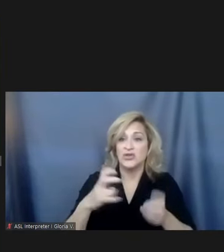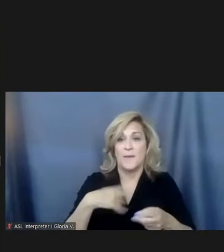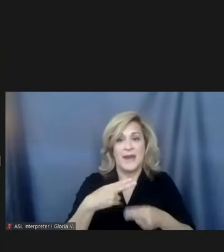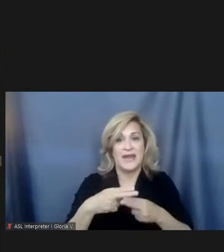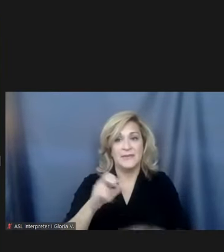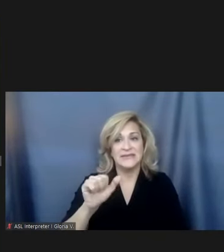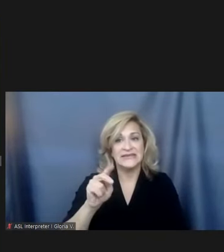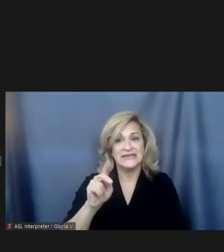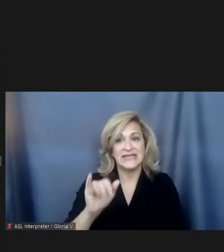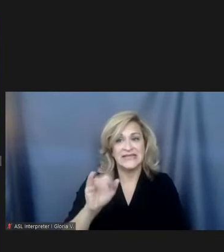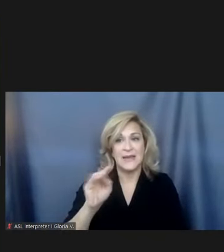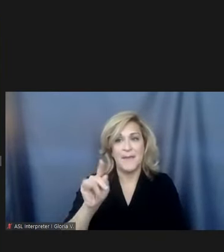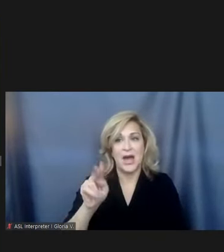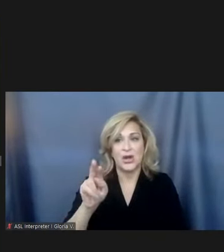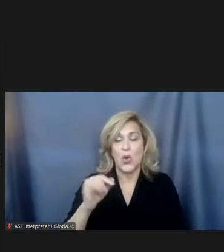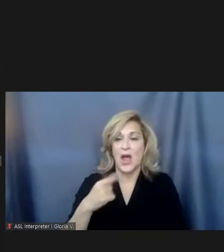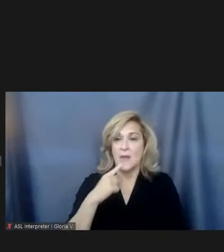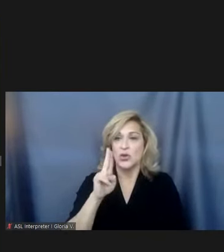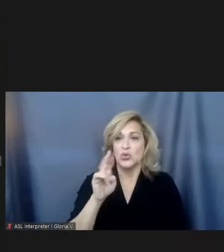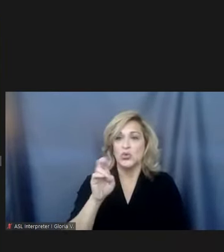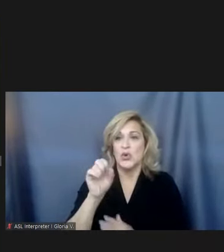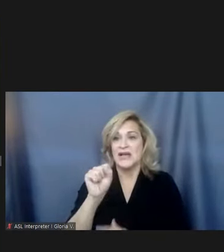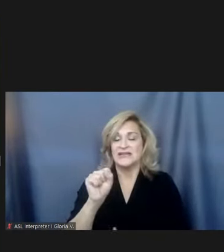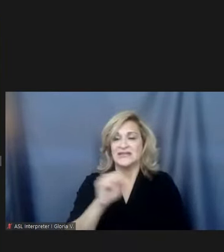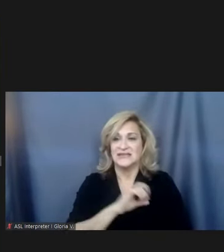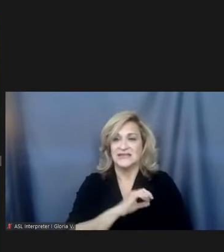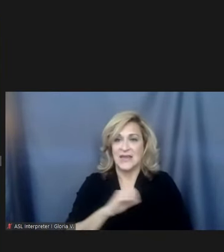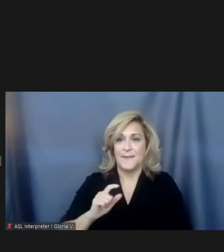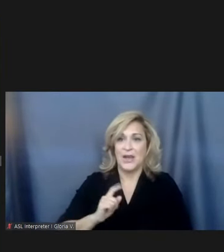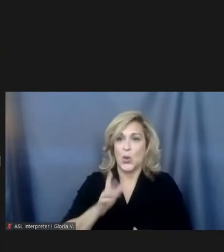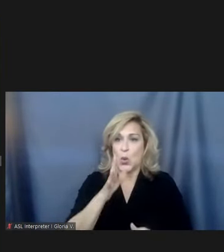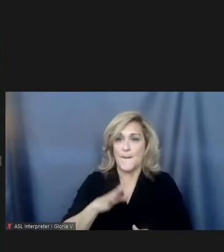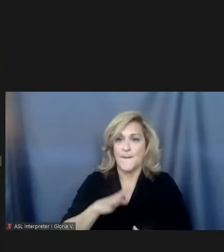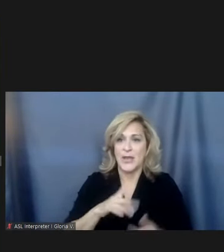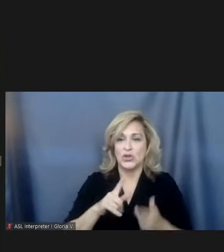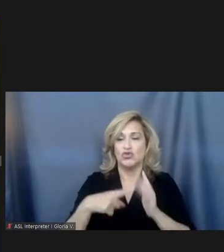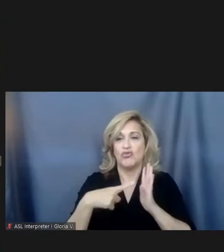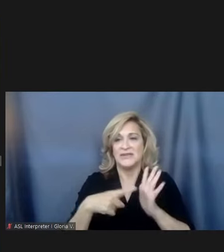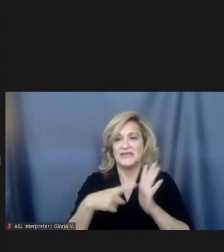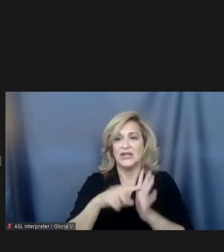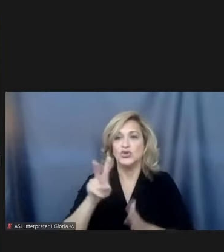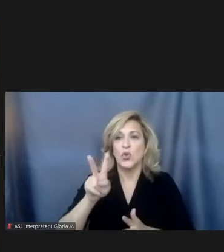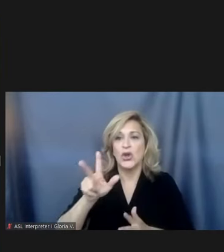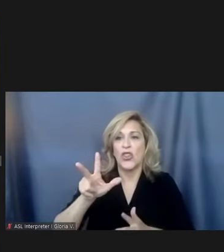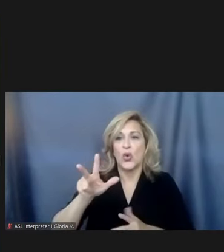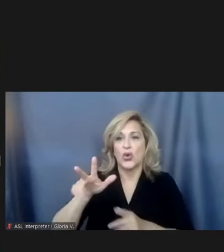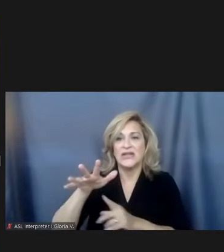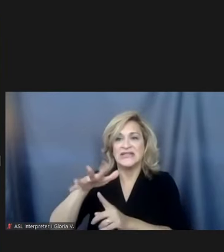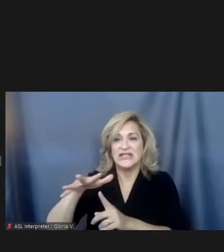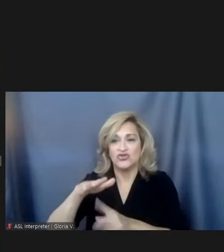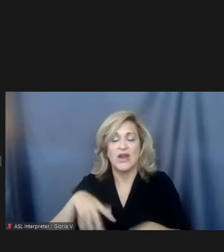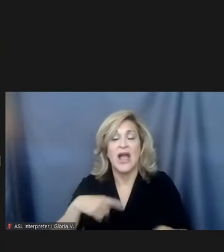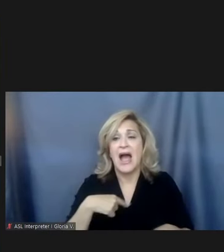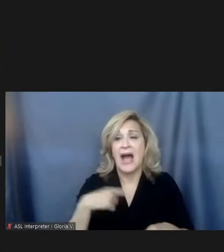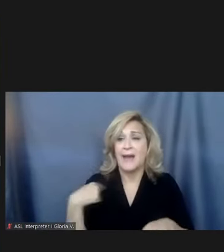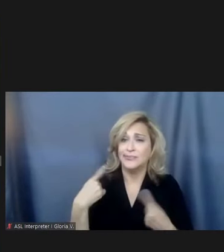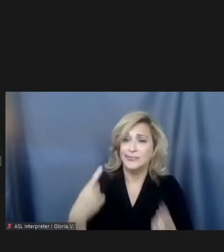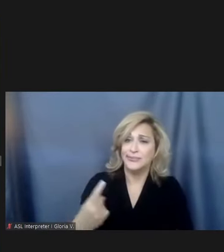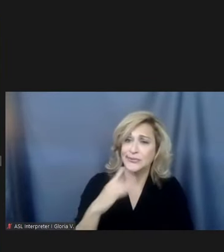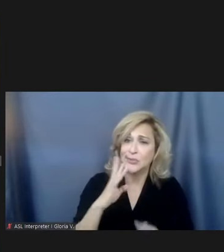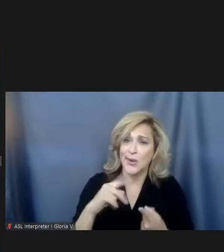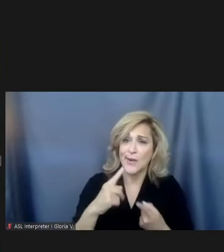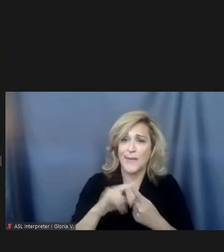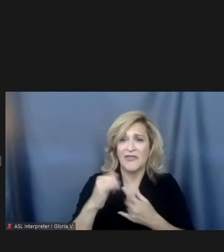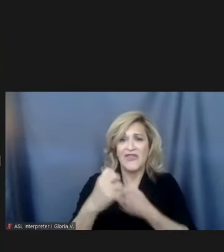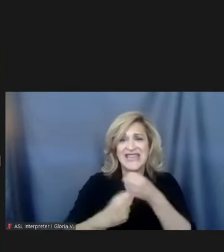the New York State Assemblywoman who represents the 23rd Assembly District. And I've been talking about for years about toll equity, because in